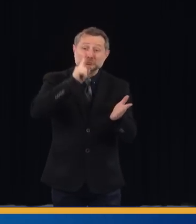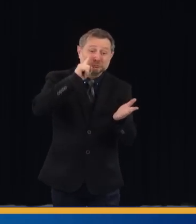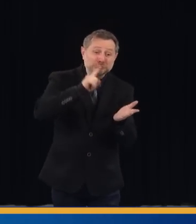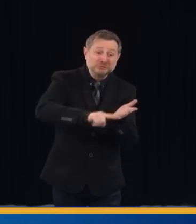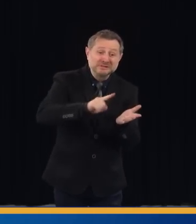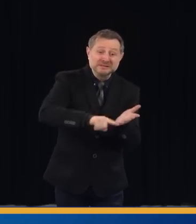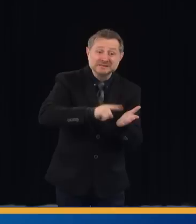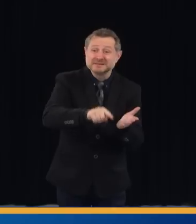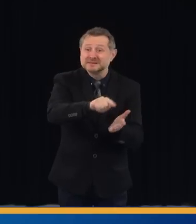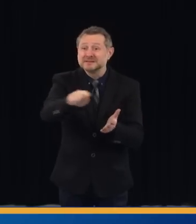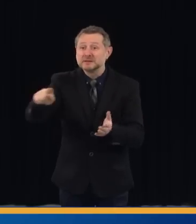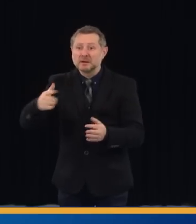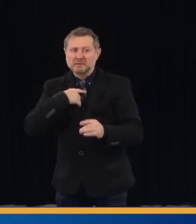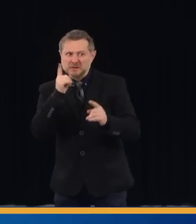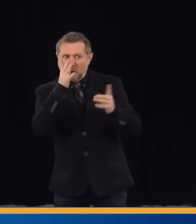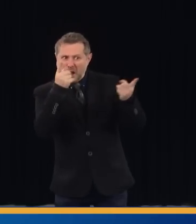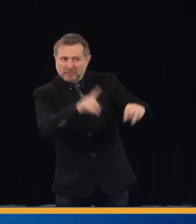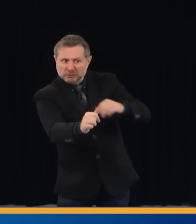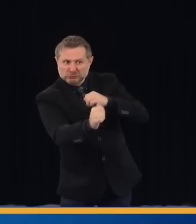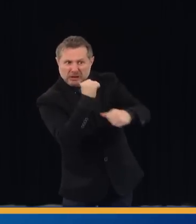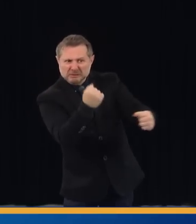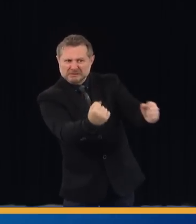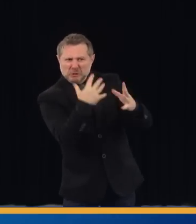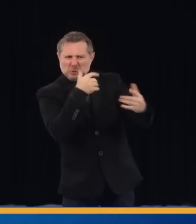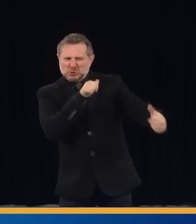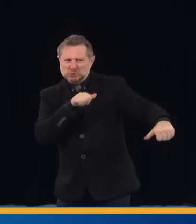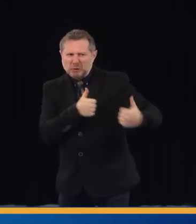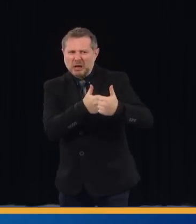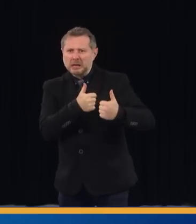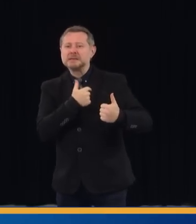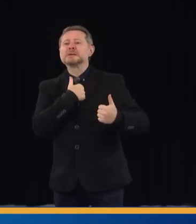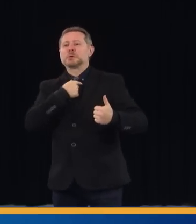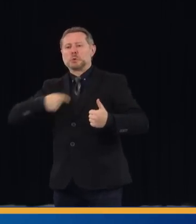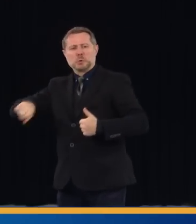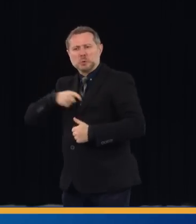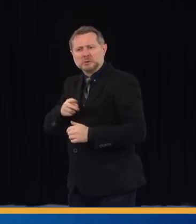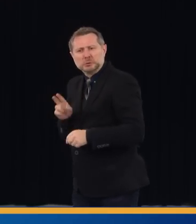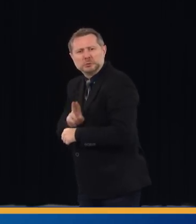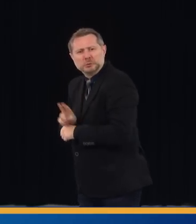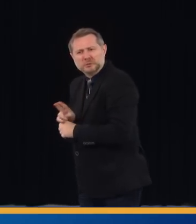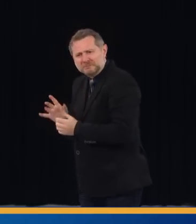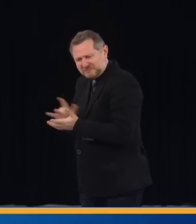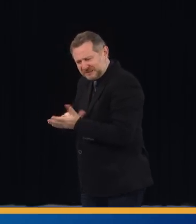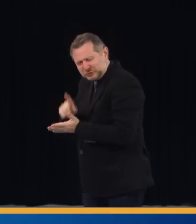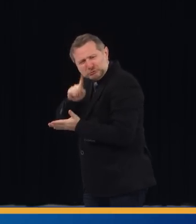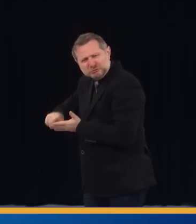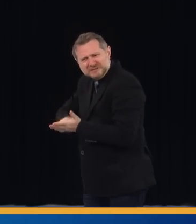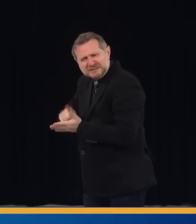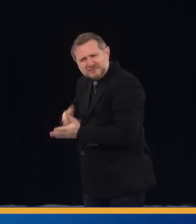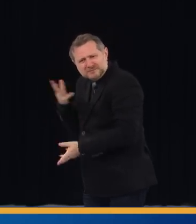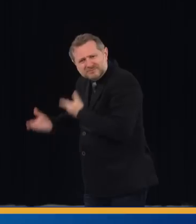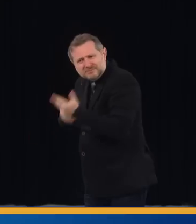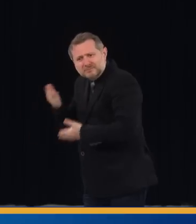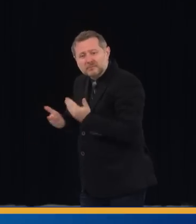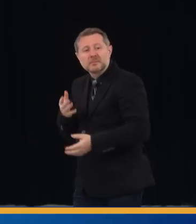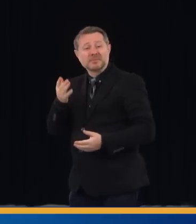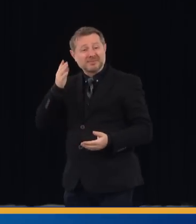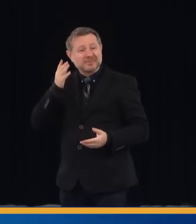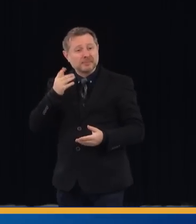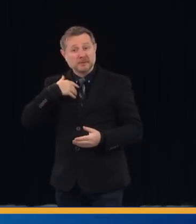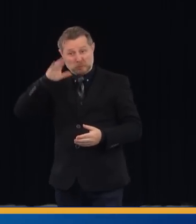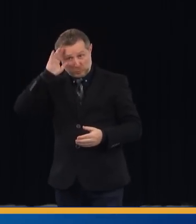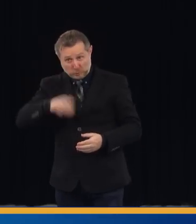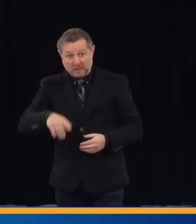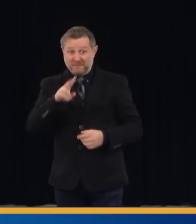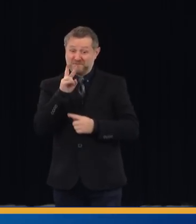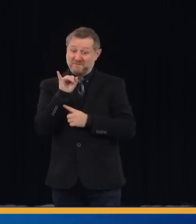challenges which we know are on the horizon? We know these viruses are changing. We know that they mutate.